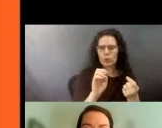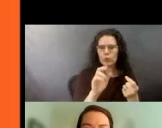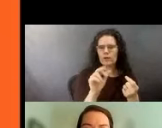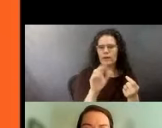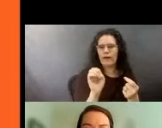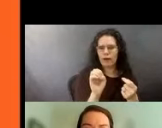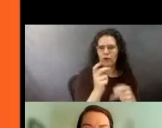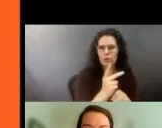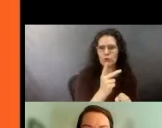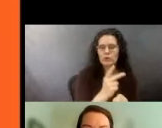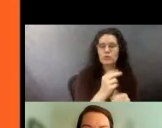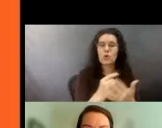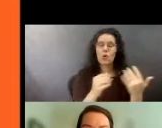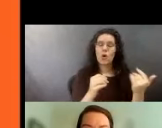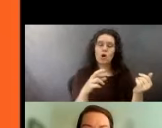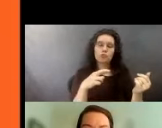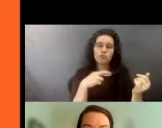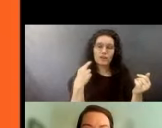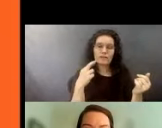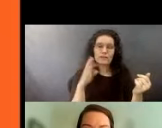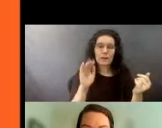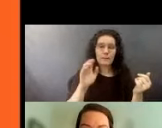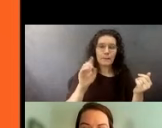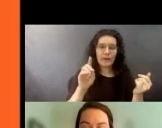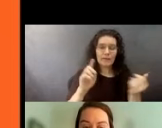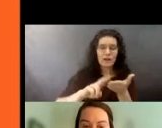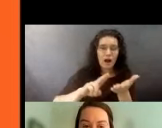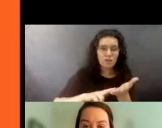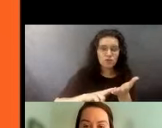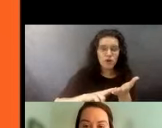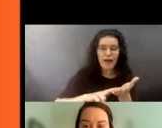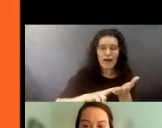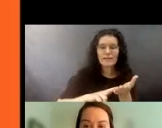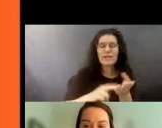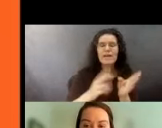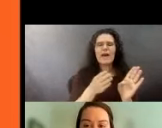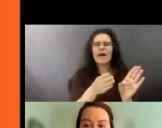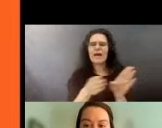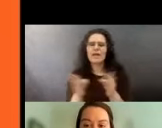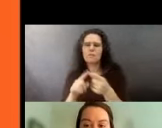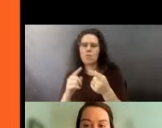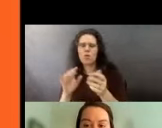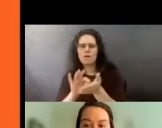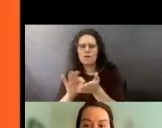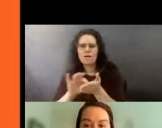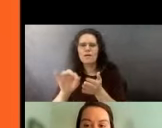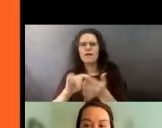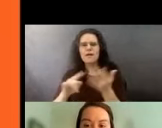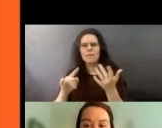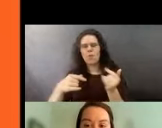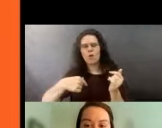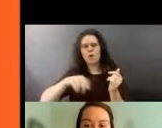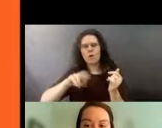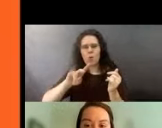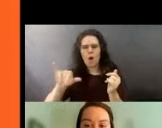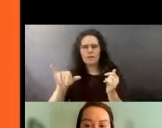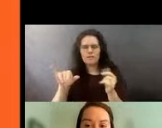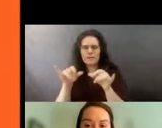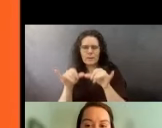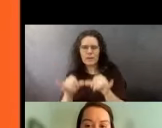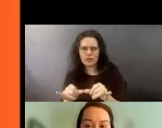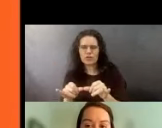of risk-based contracts and moving towards more capitation with quality measures in terms of healthcare financing, that